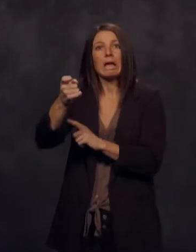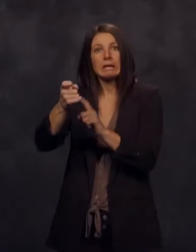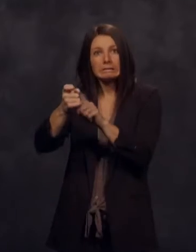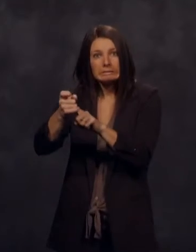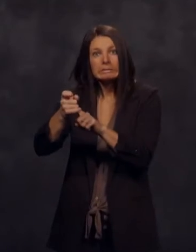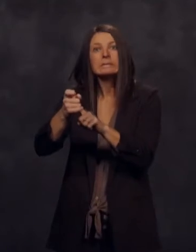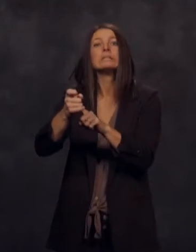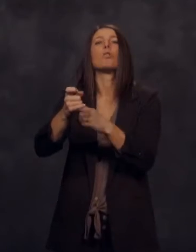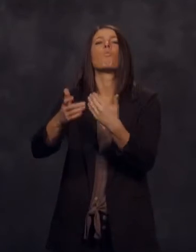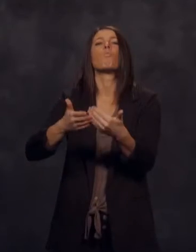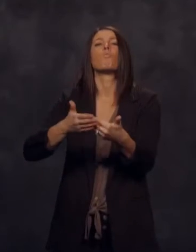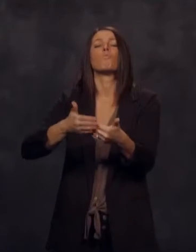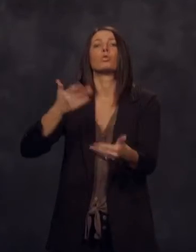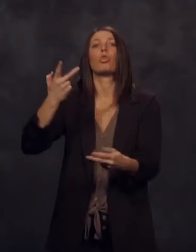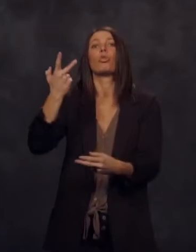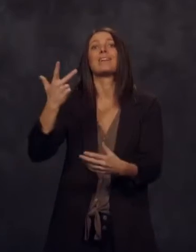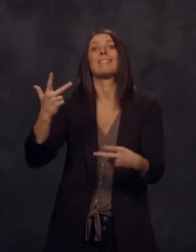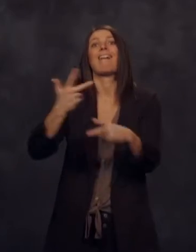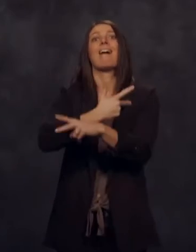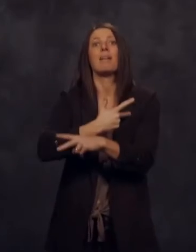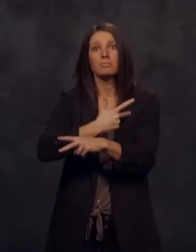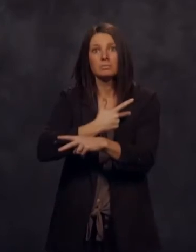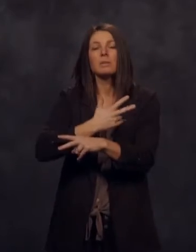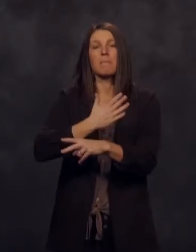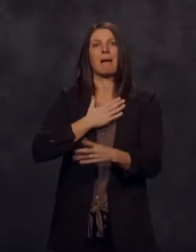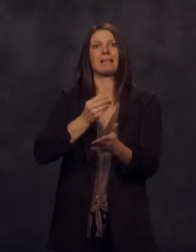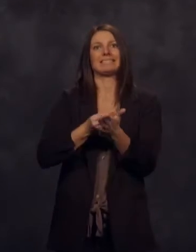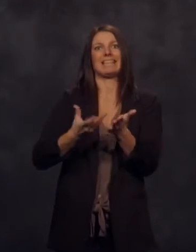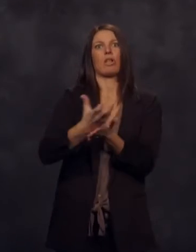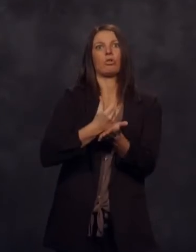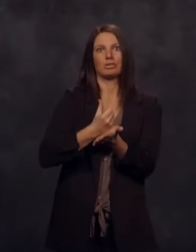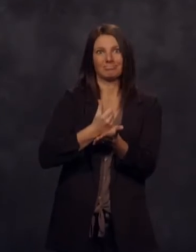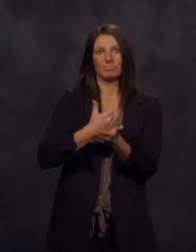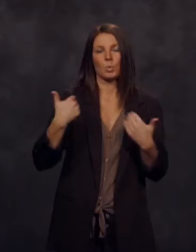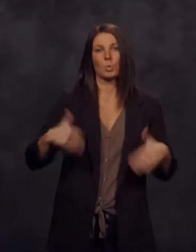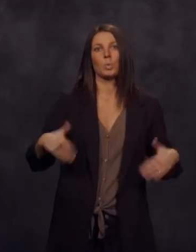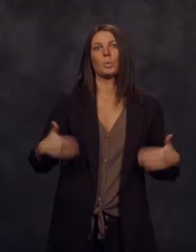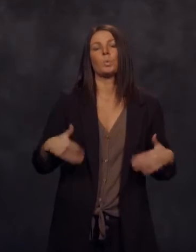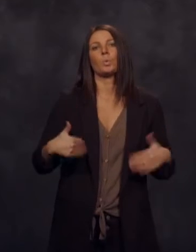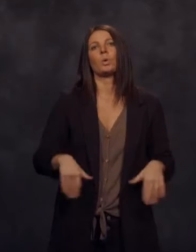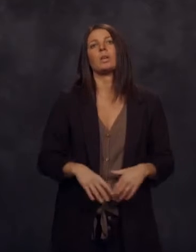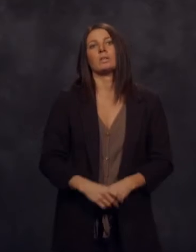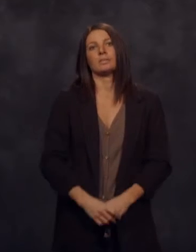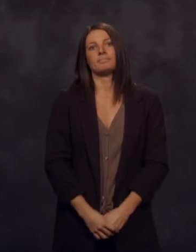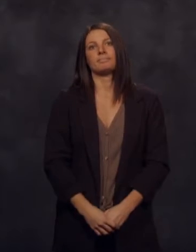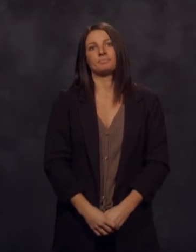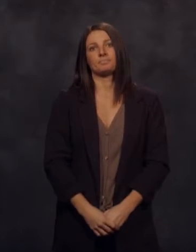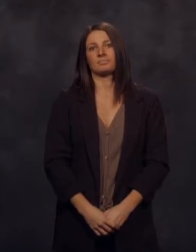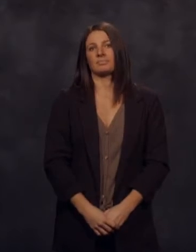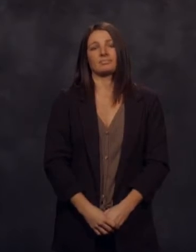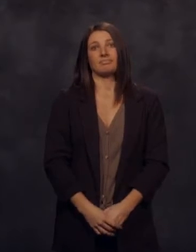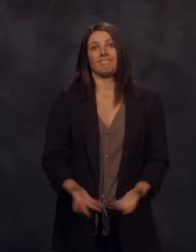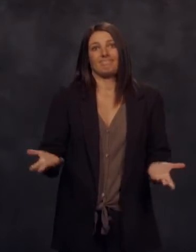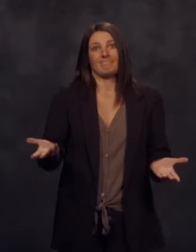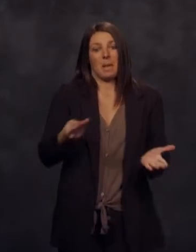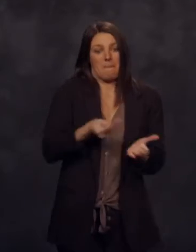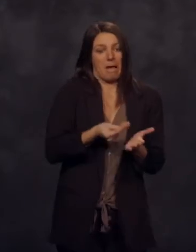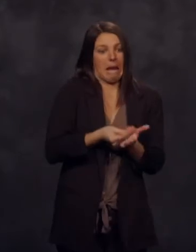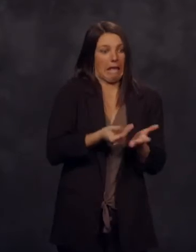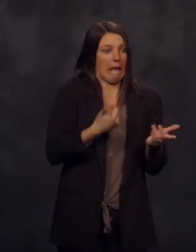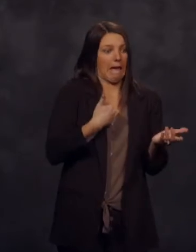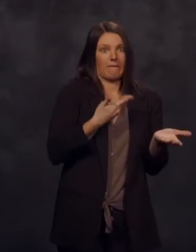a rate of almost 3 times my salary. I just don't have that kind of